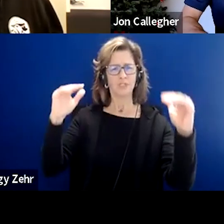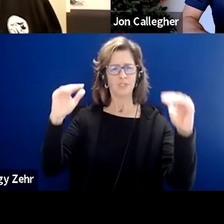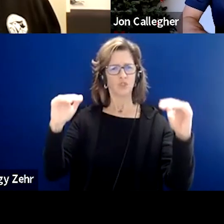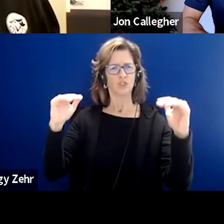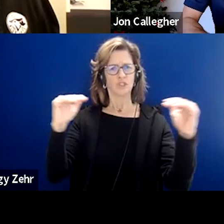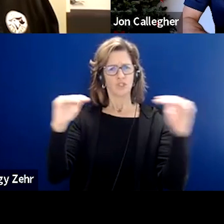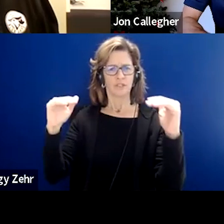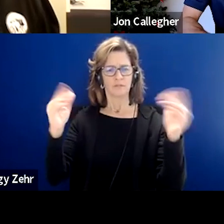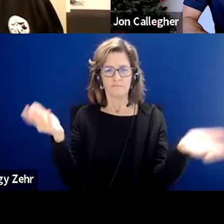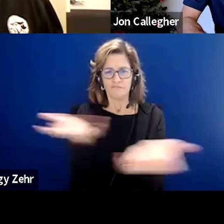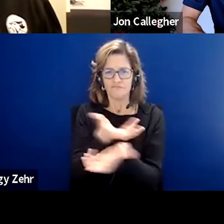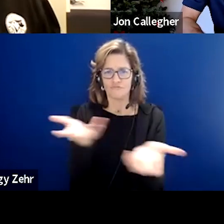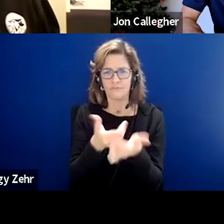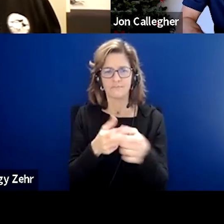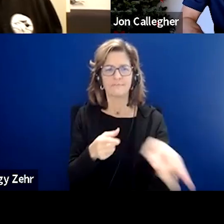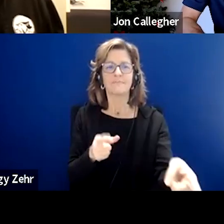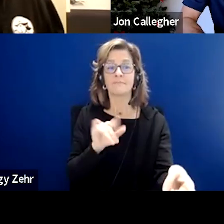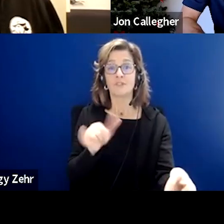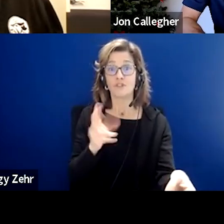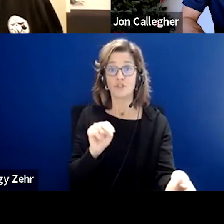this notion of familiarity.